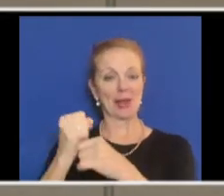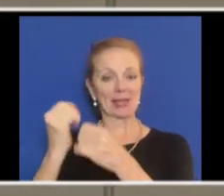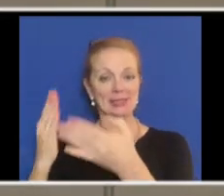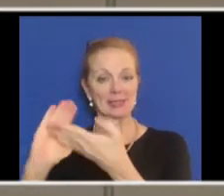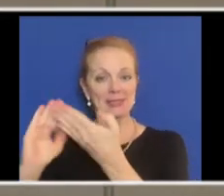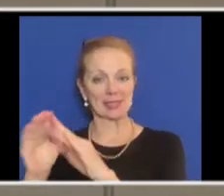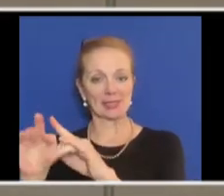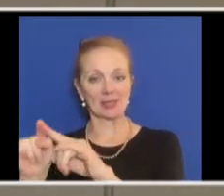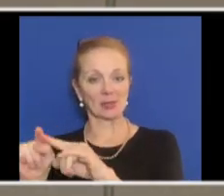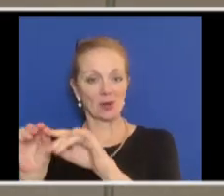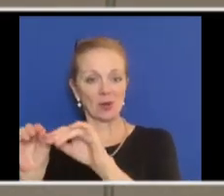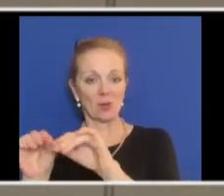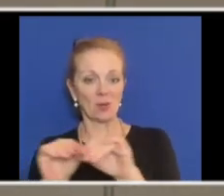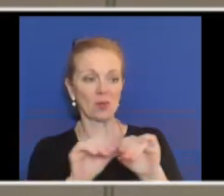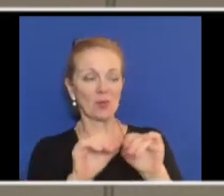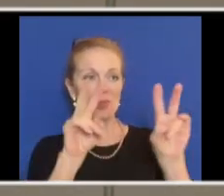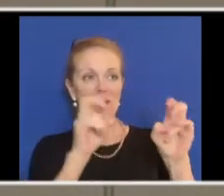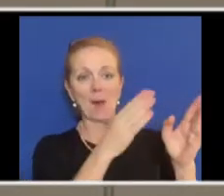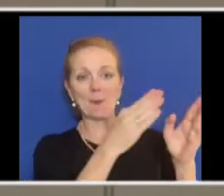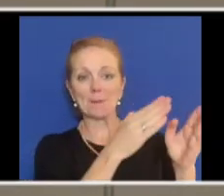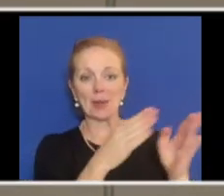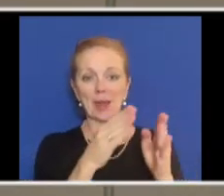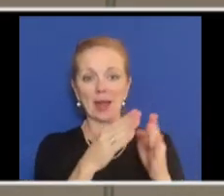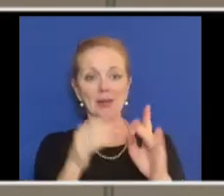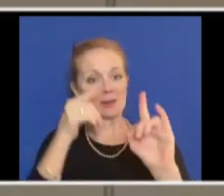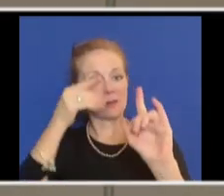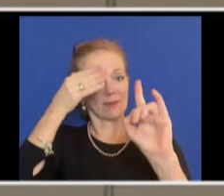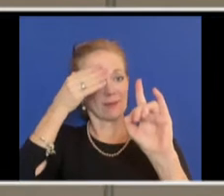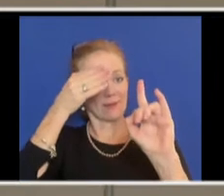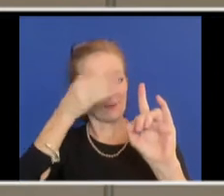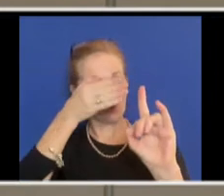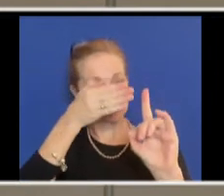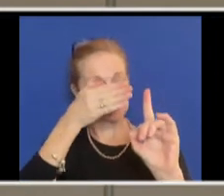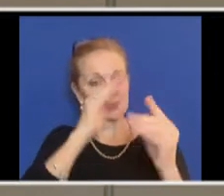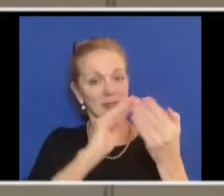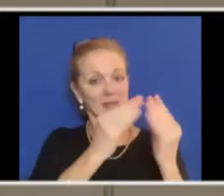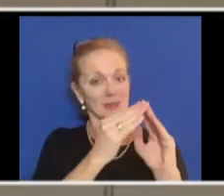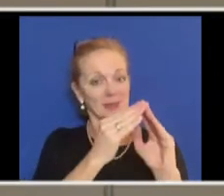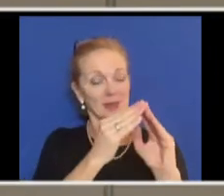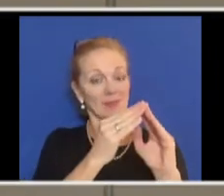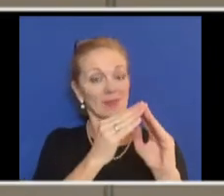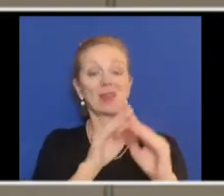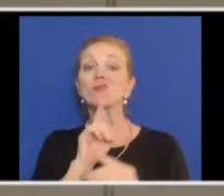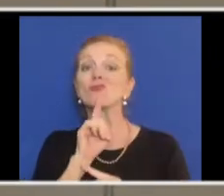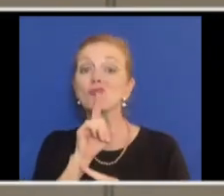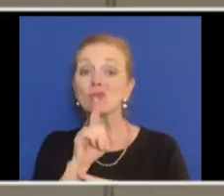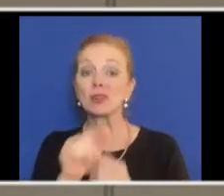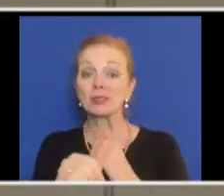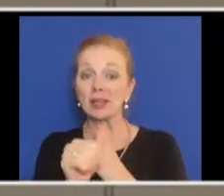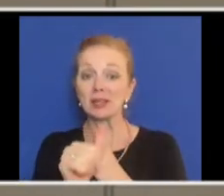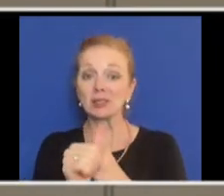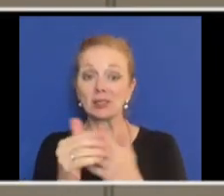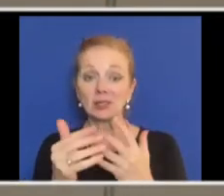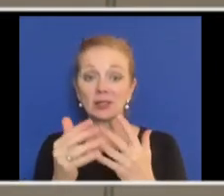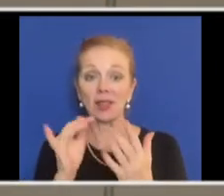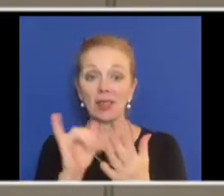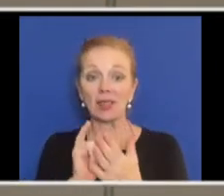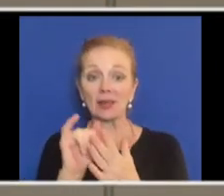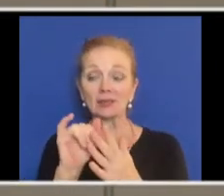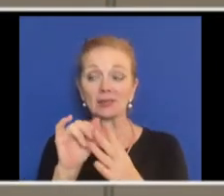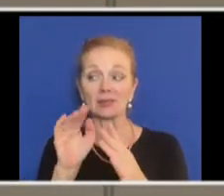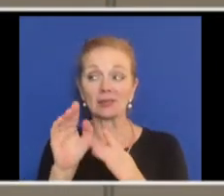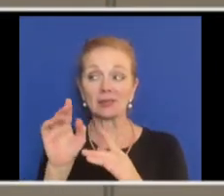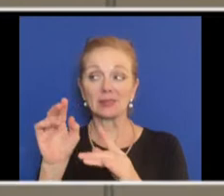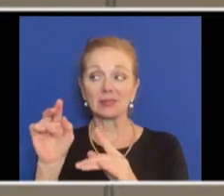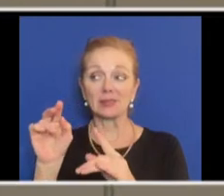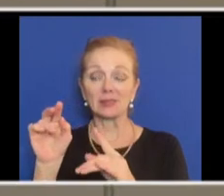plan in a planned oriented facility uh city um and the danger the real danger that deviating from that